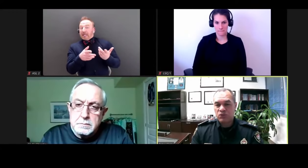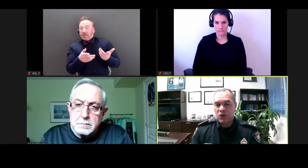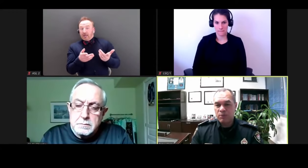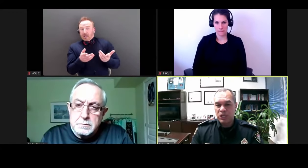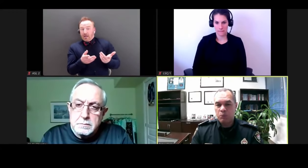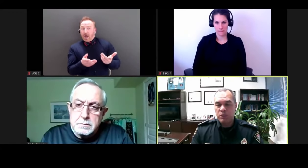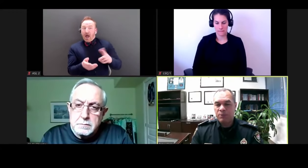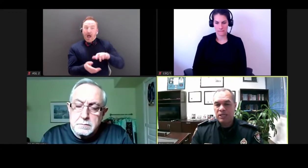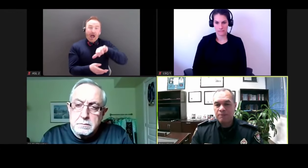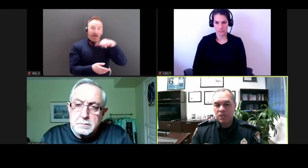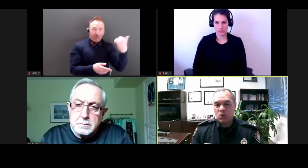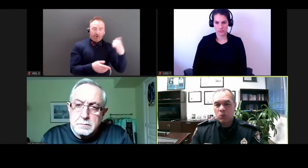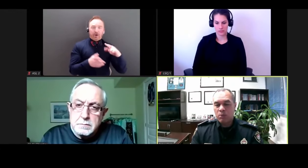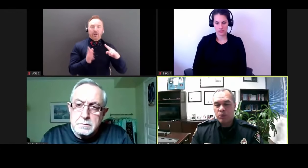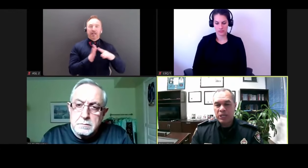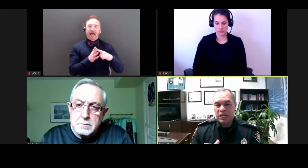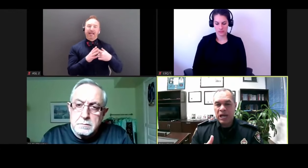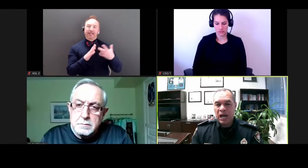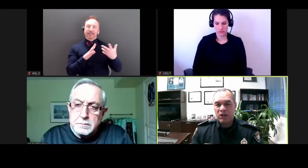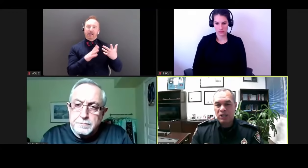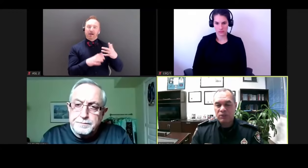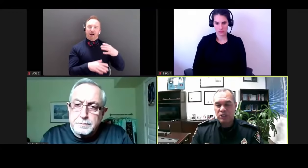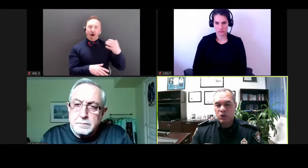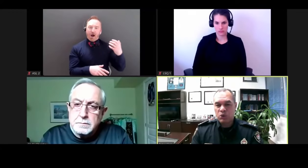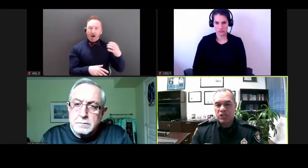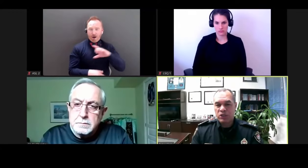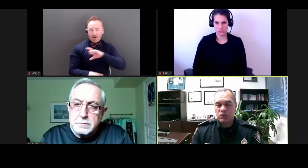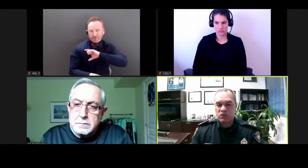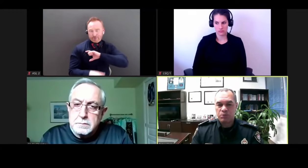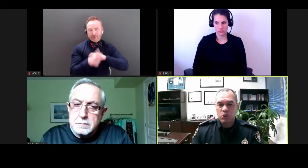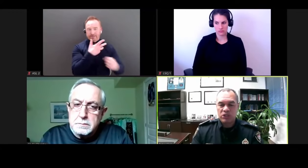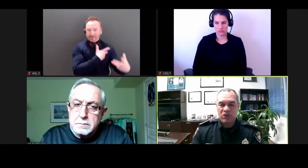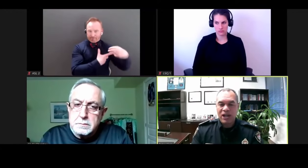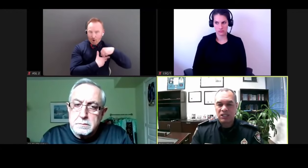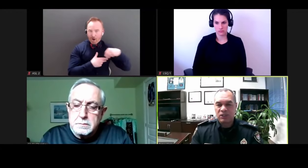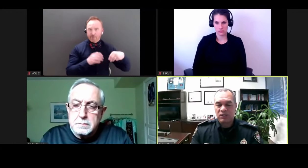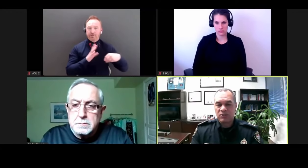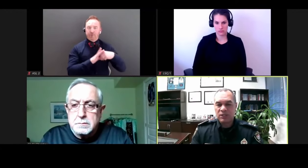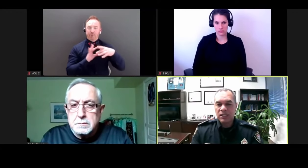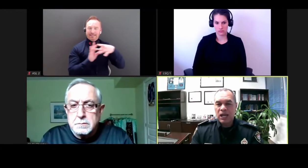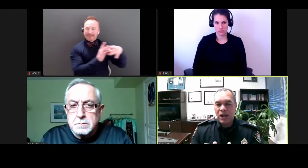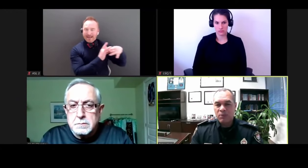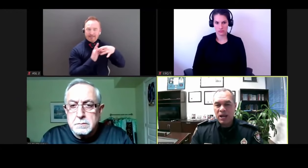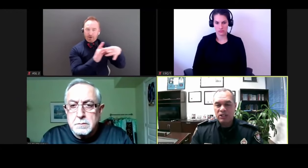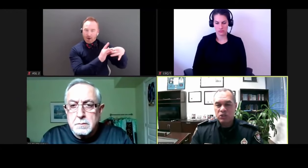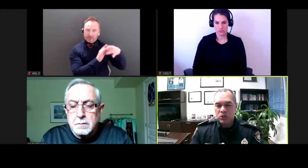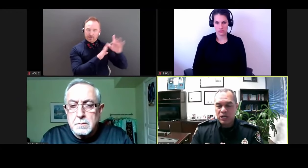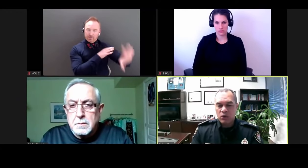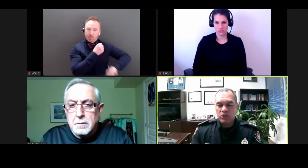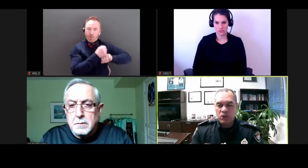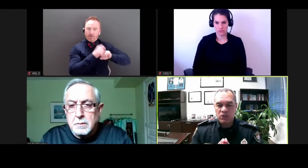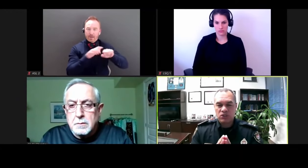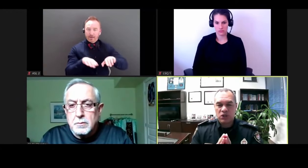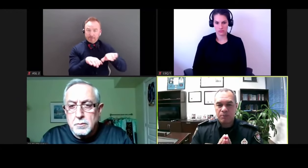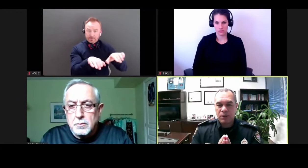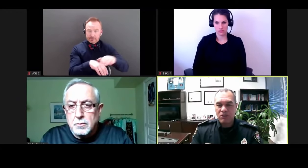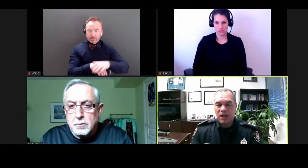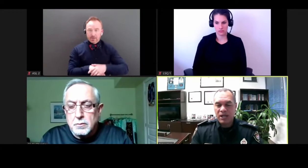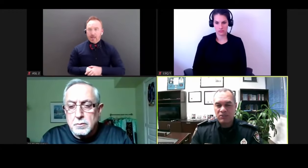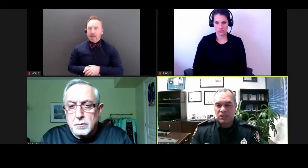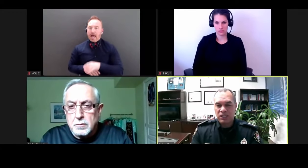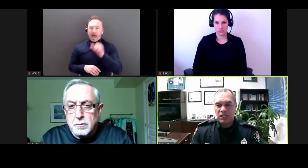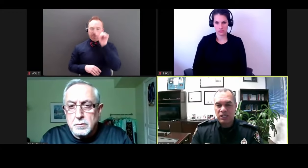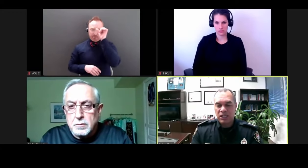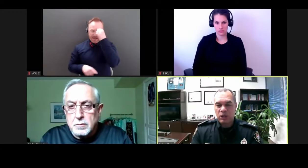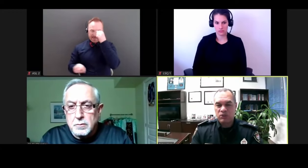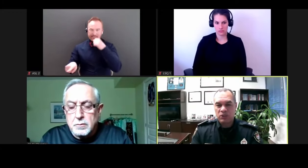officers from the OPP. We are bringing in higher level negotiators to support their activities. I remind you, and I know you know this, sir, but I remind